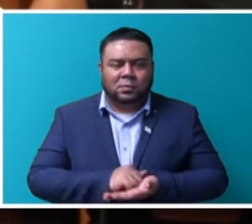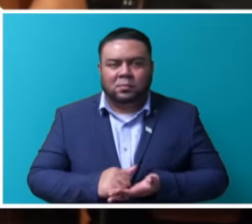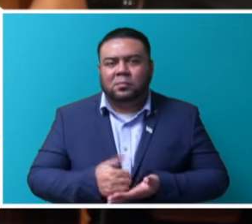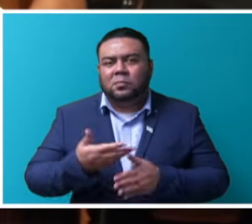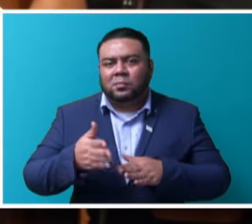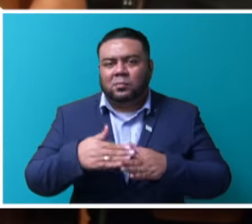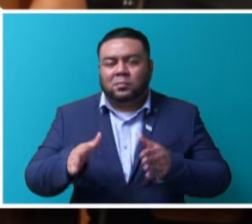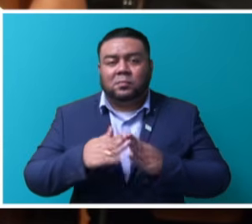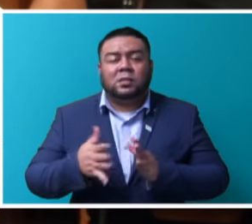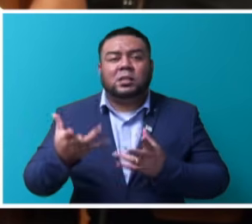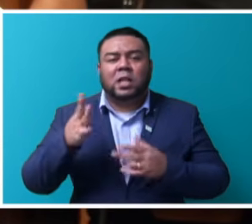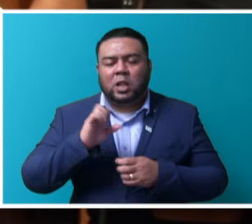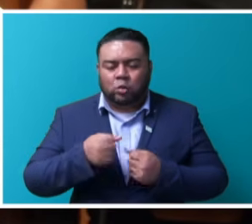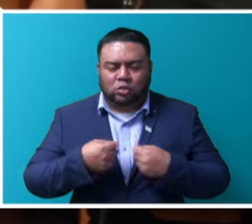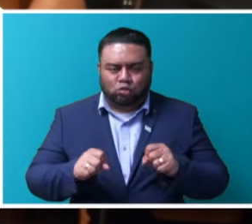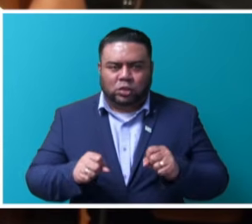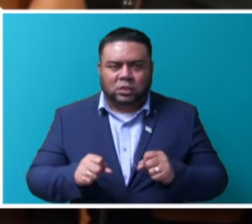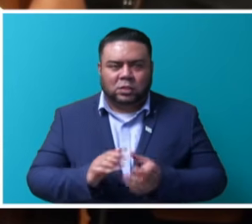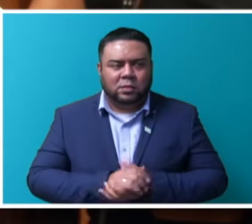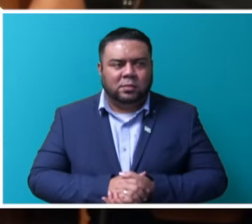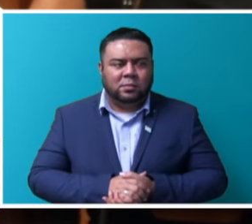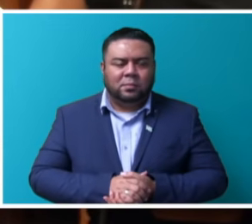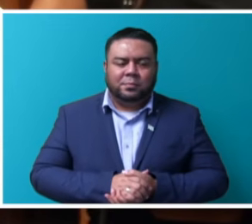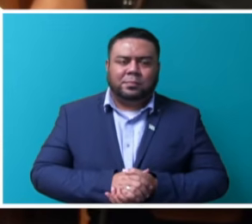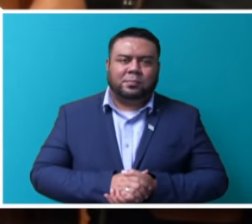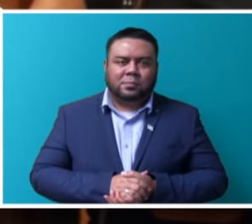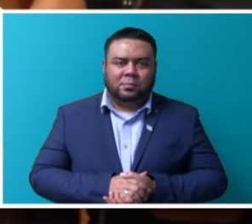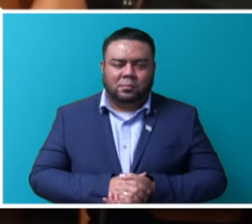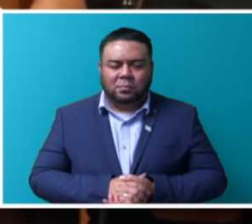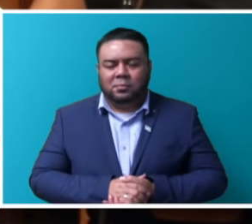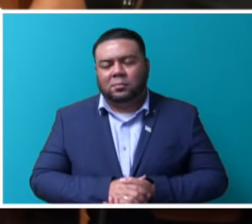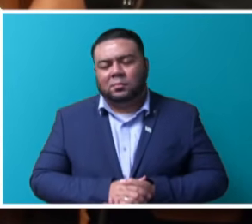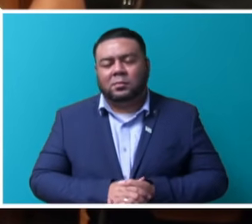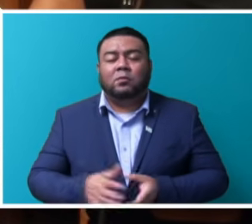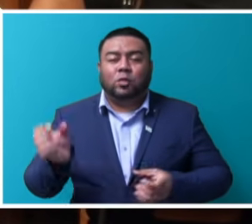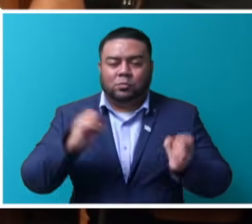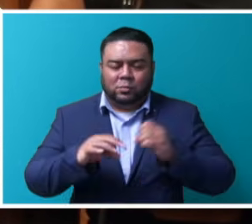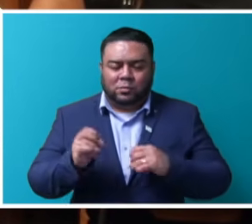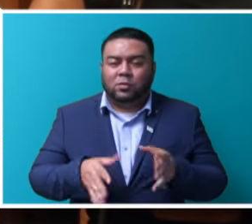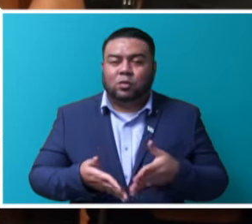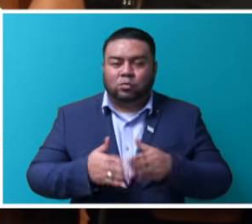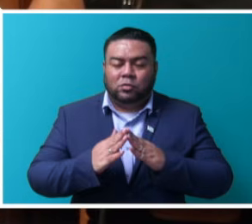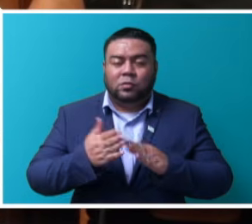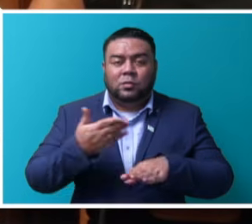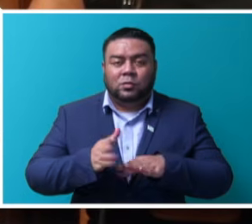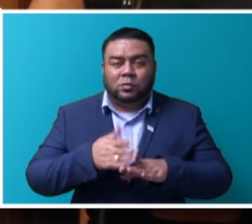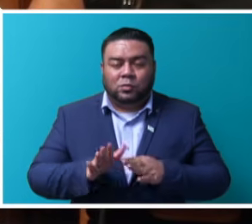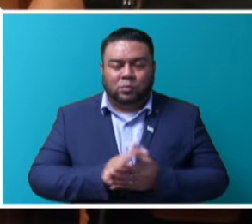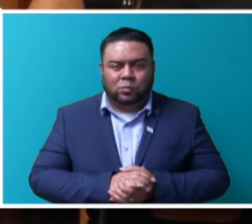at Downing Street, Wellington. Budget also includes Fiji's contribution towards the construction of the new